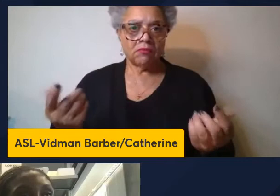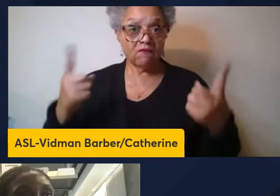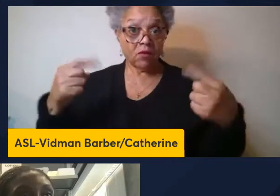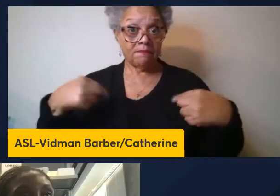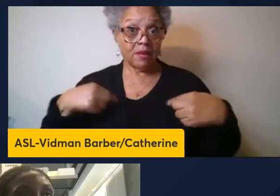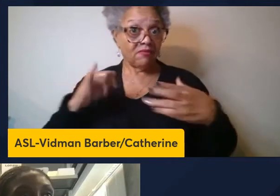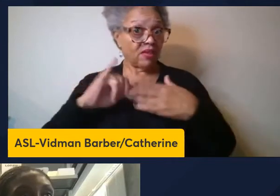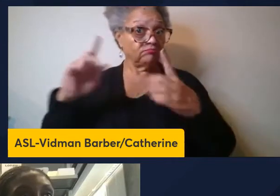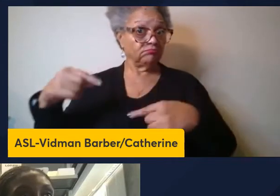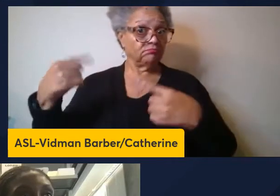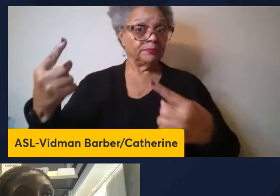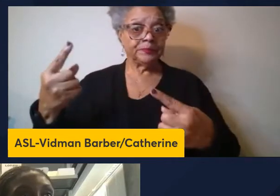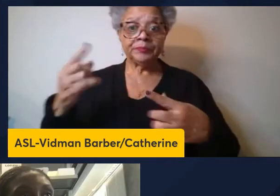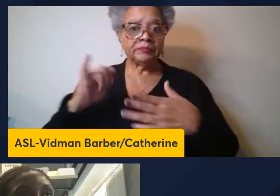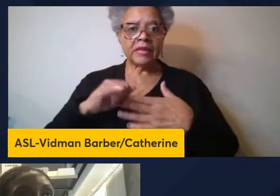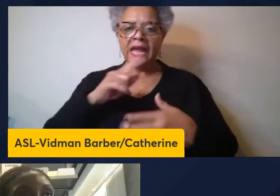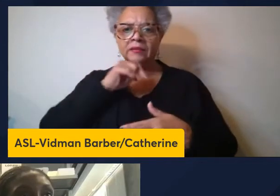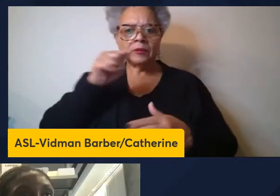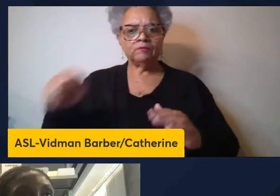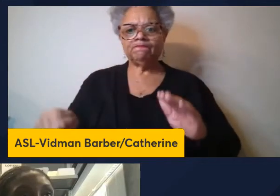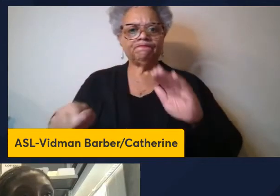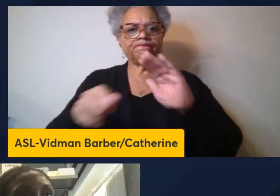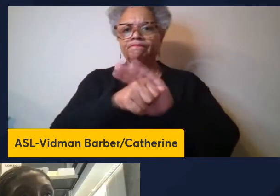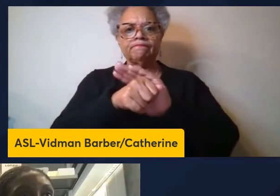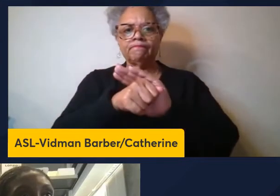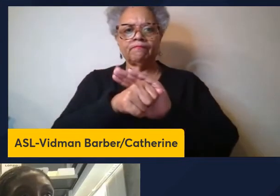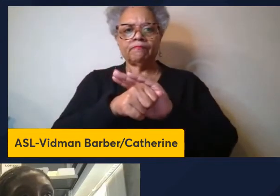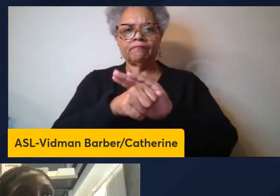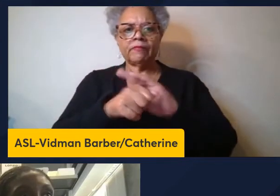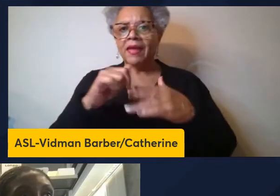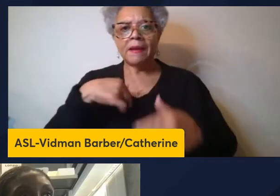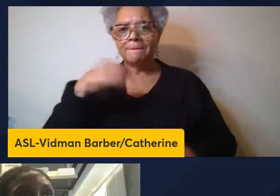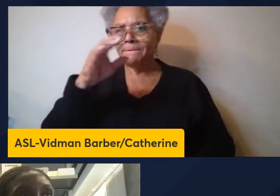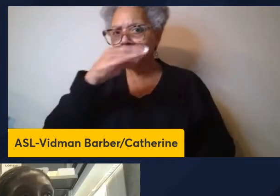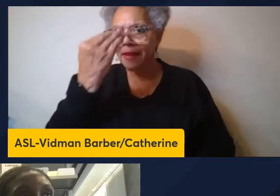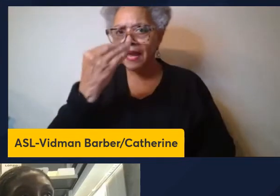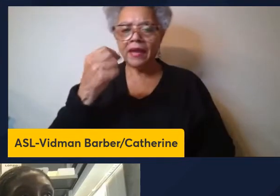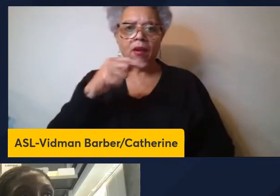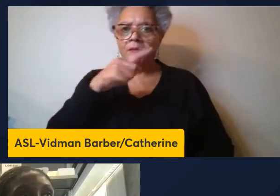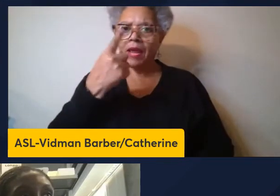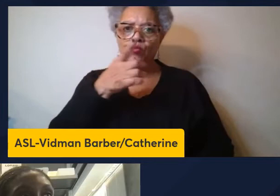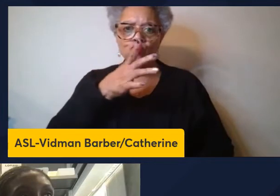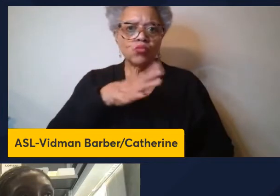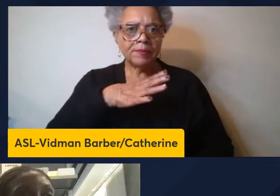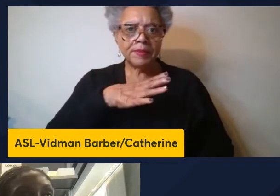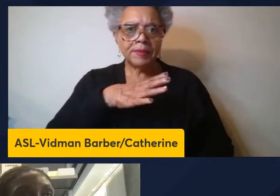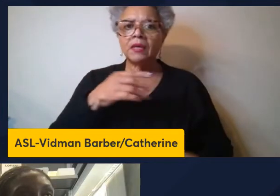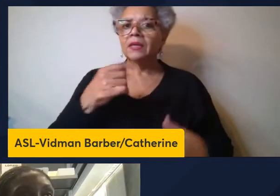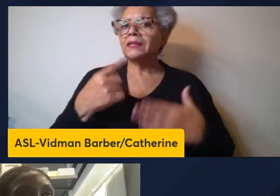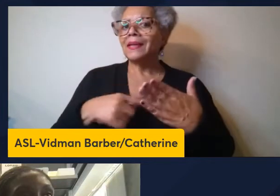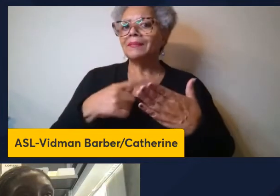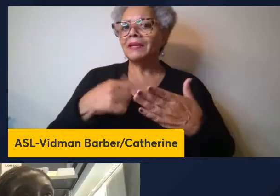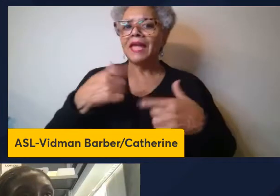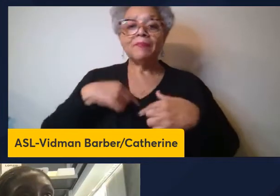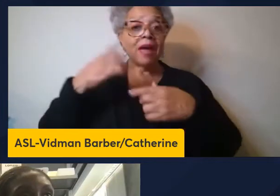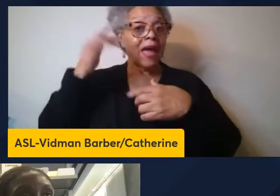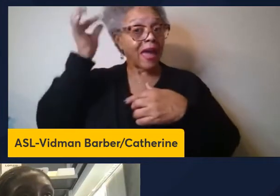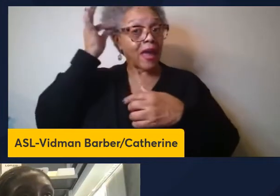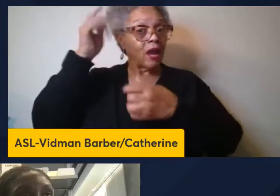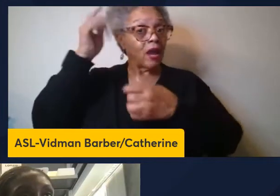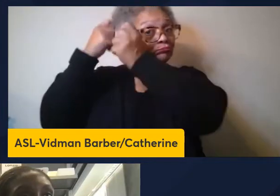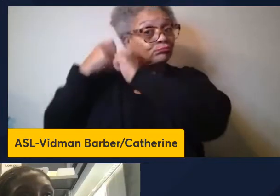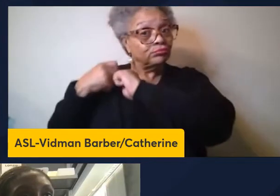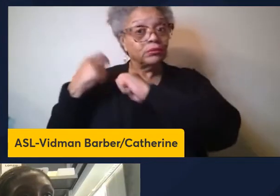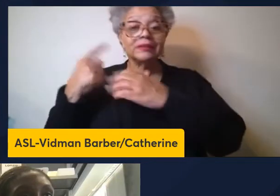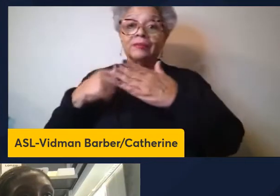done that. And so I don't hide that I'm Black. I don't hide that I'm a Black woman. I sometimes have braided hair. I sometimes have wigs